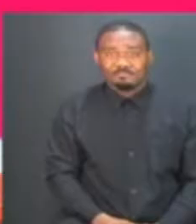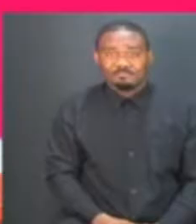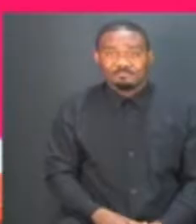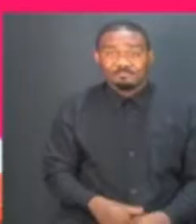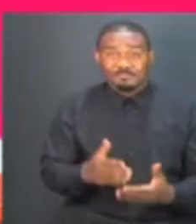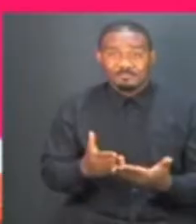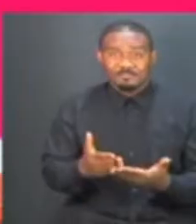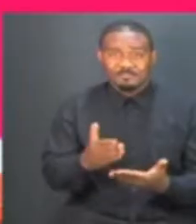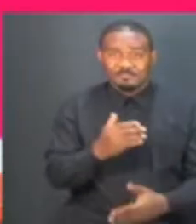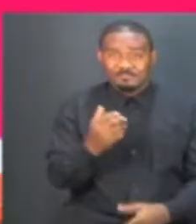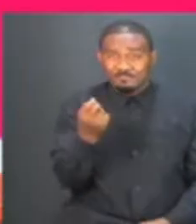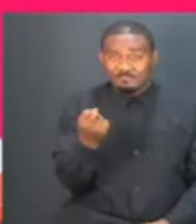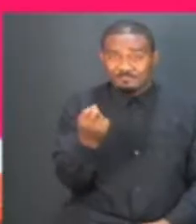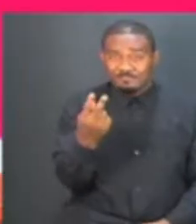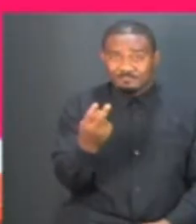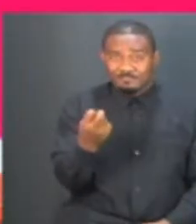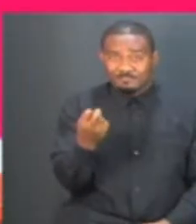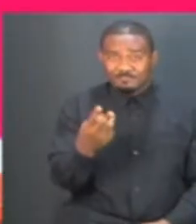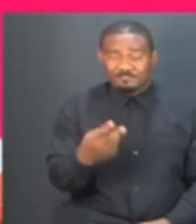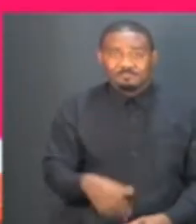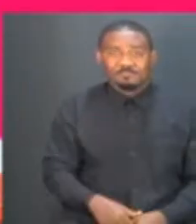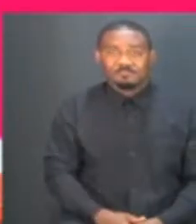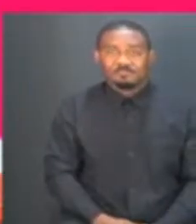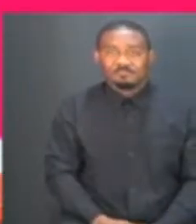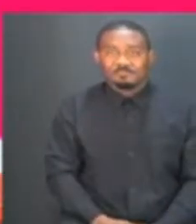Page 12.